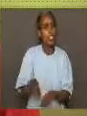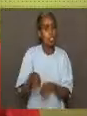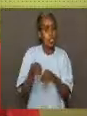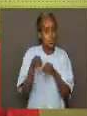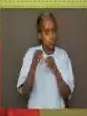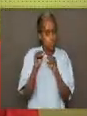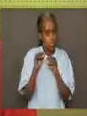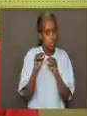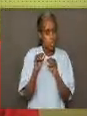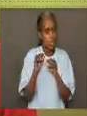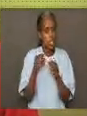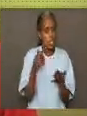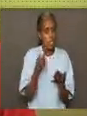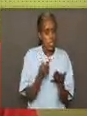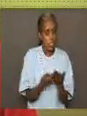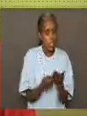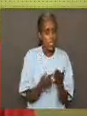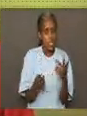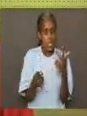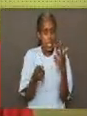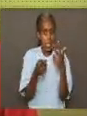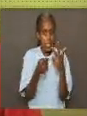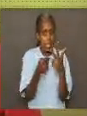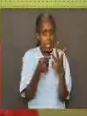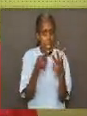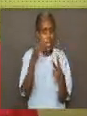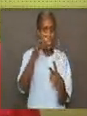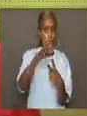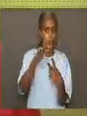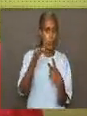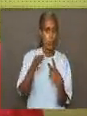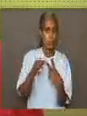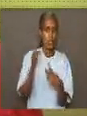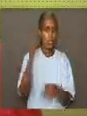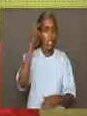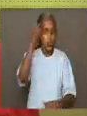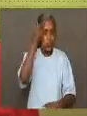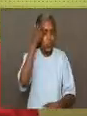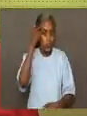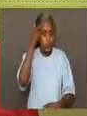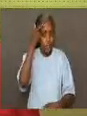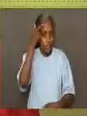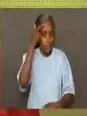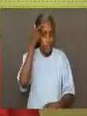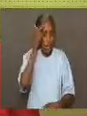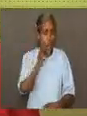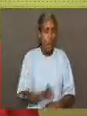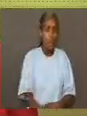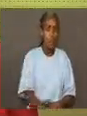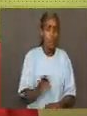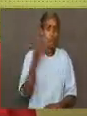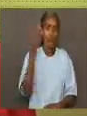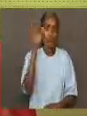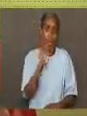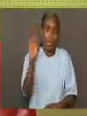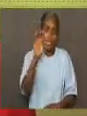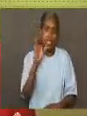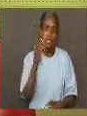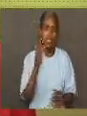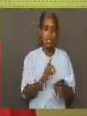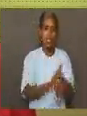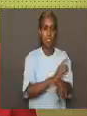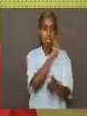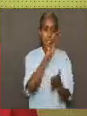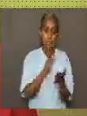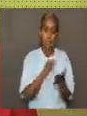Students, there is a third possibility to consider when finding the distance between